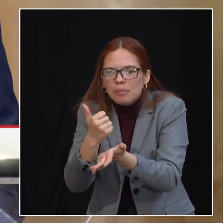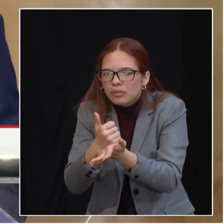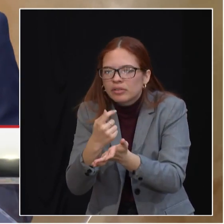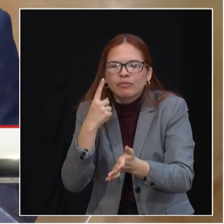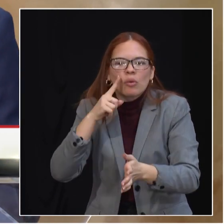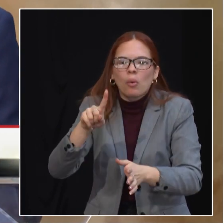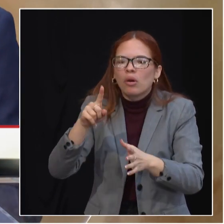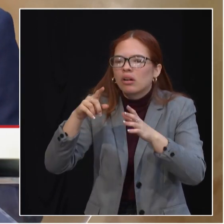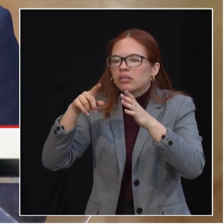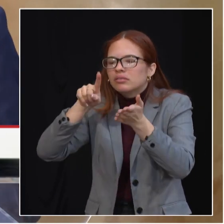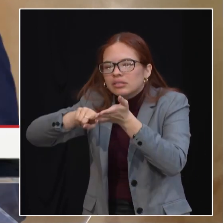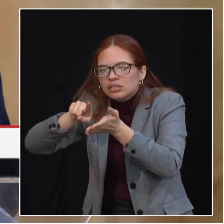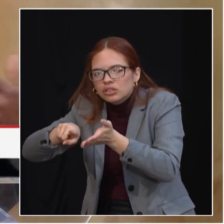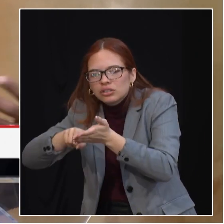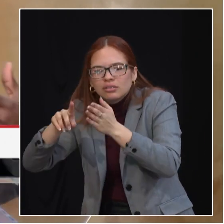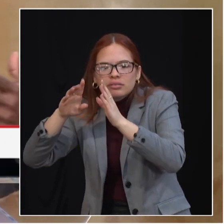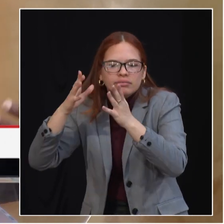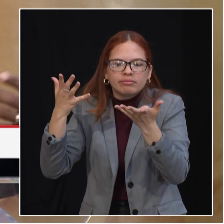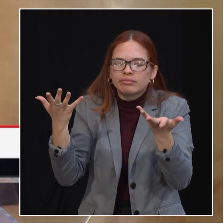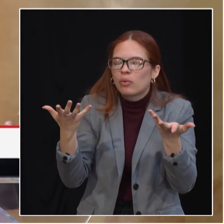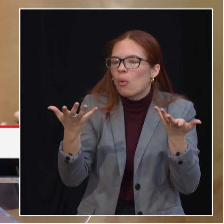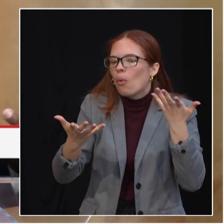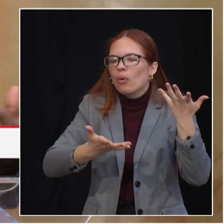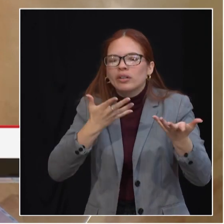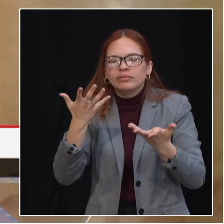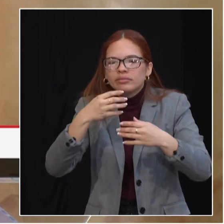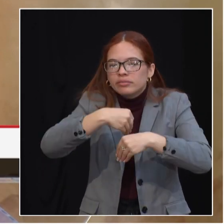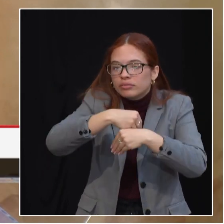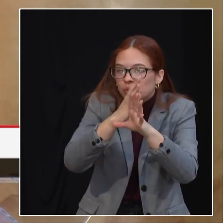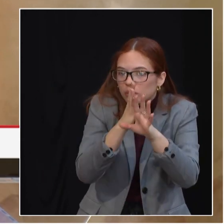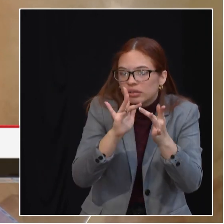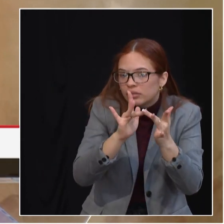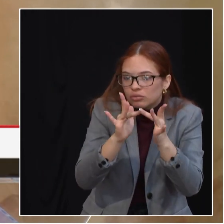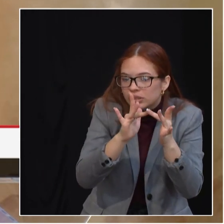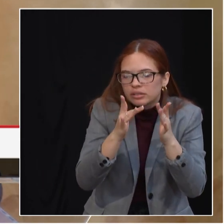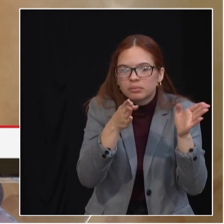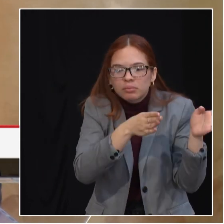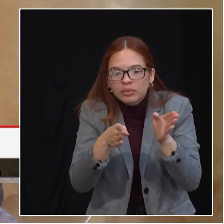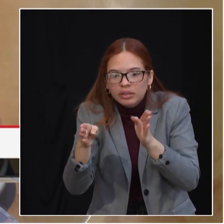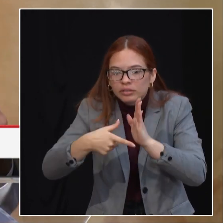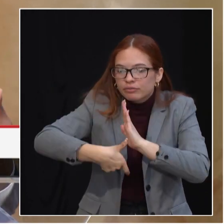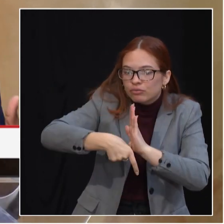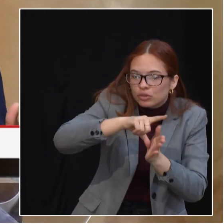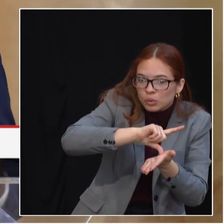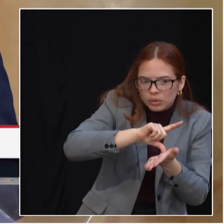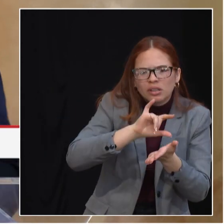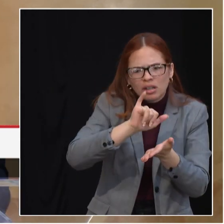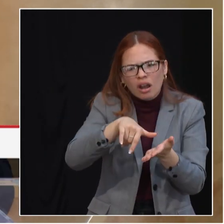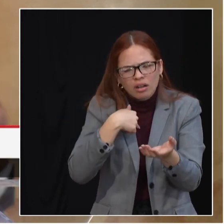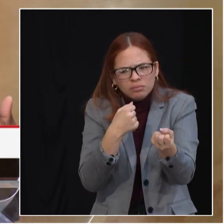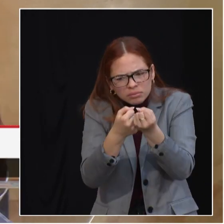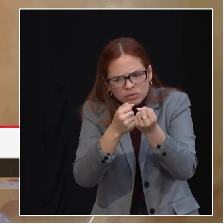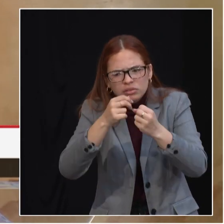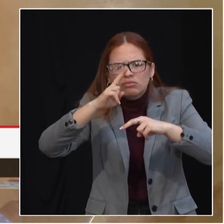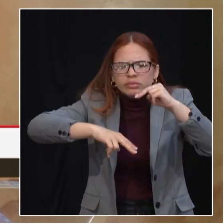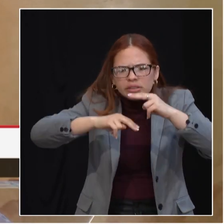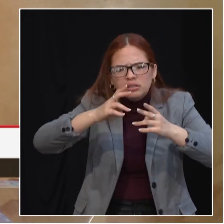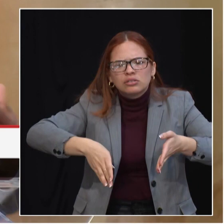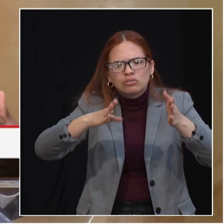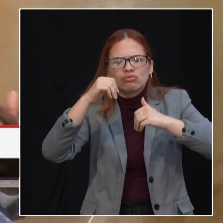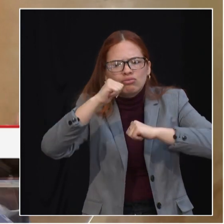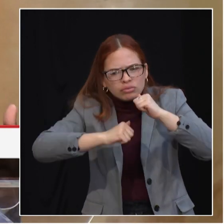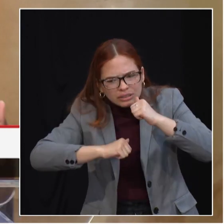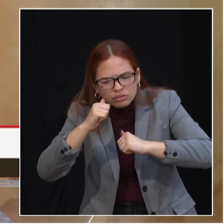our Permit Wizard, or virtual plan reviews to support building and construction projects before Teams and